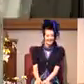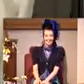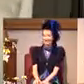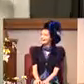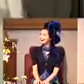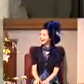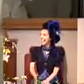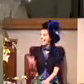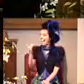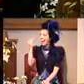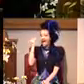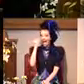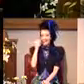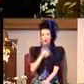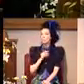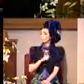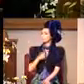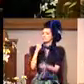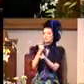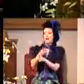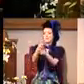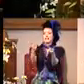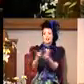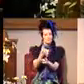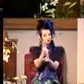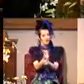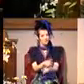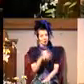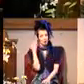Now, I know he'd be in the right place, but